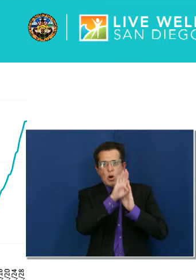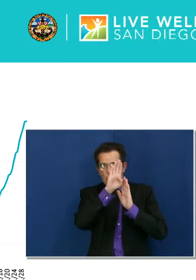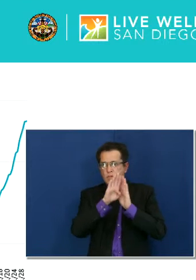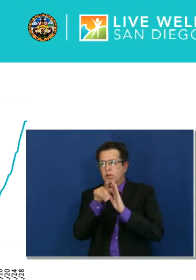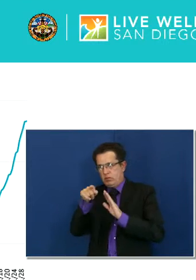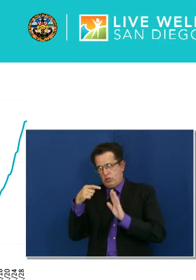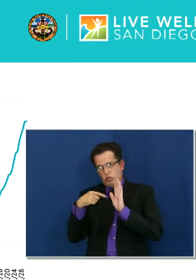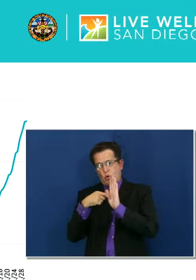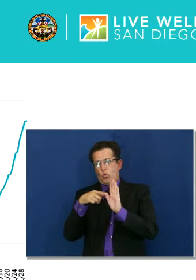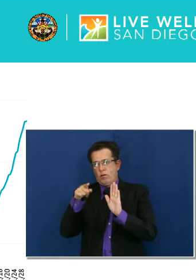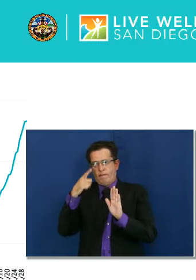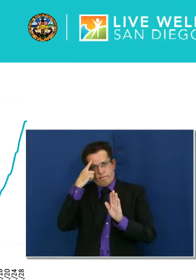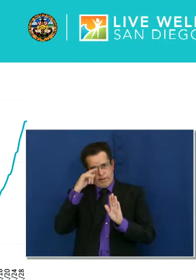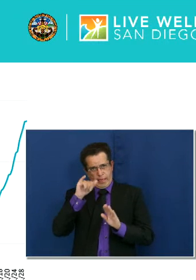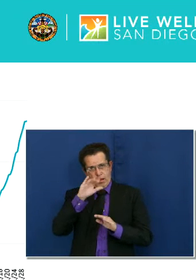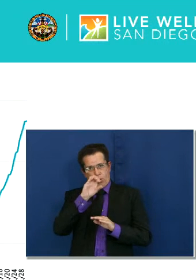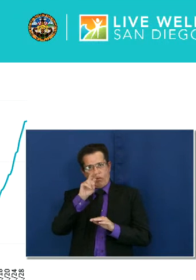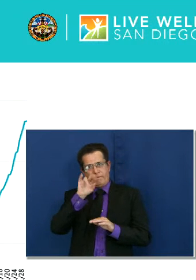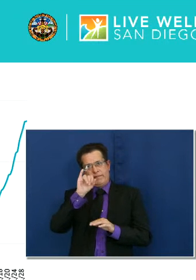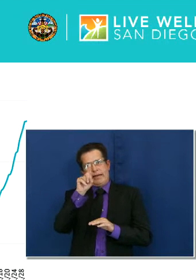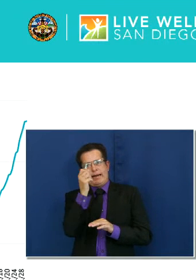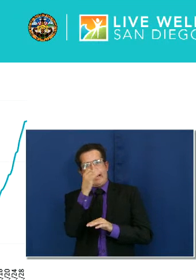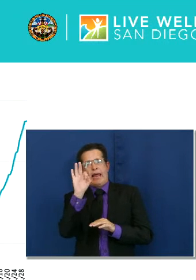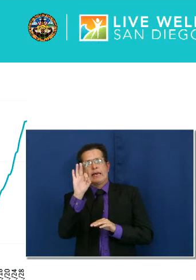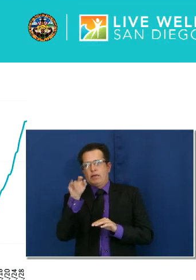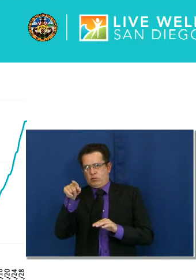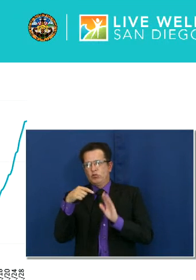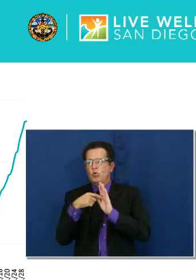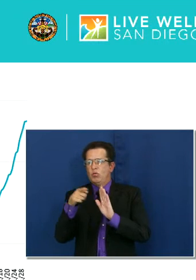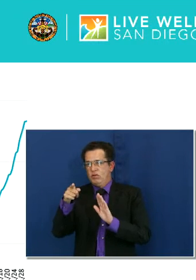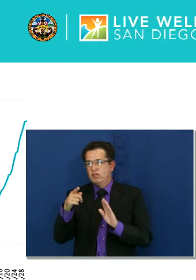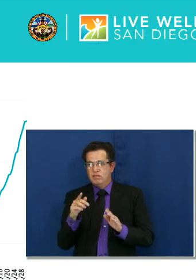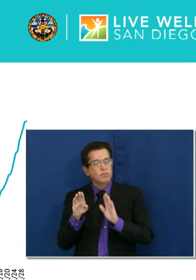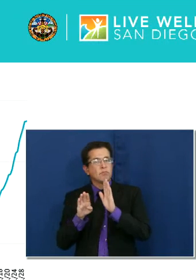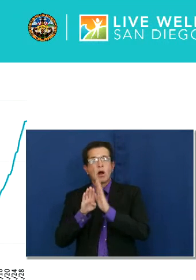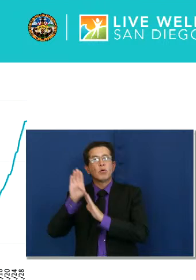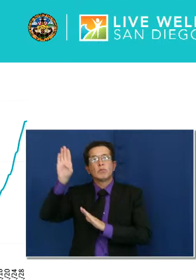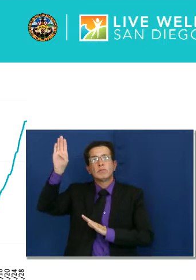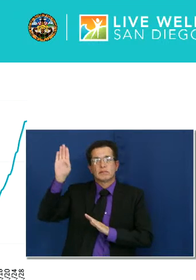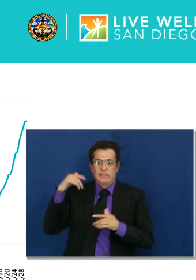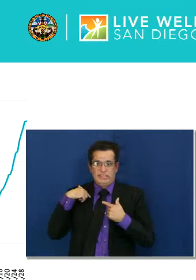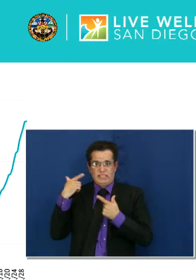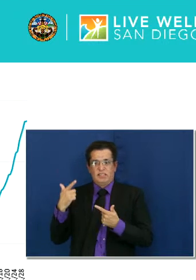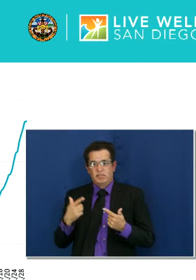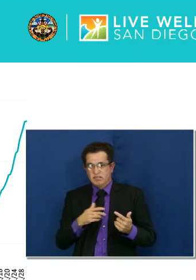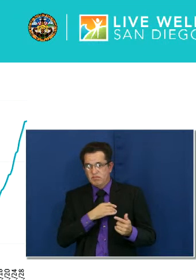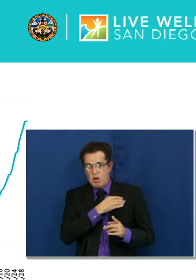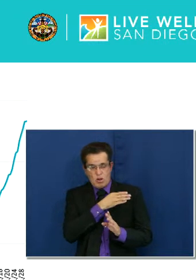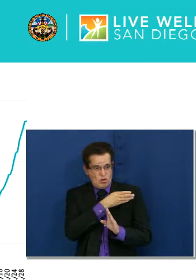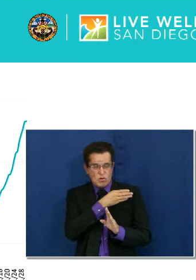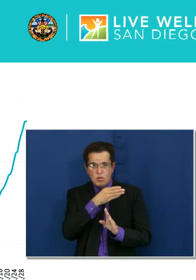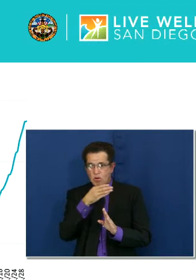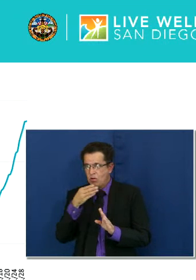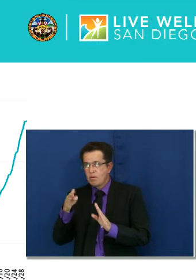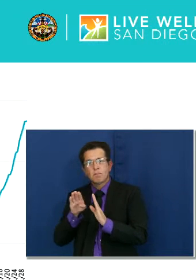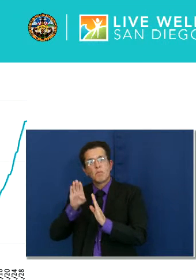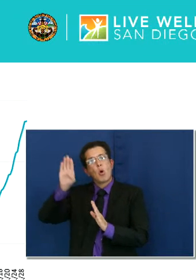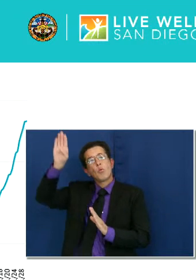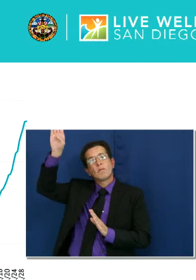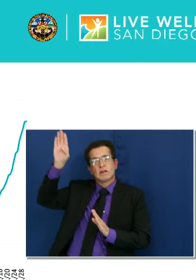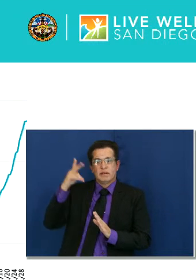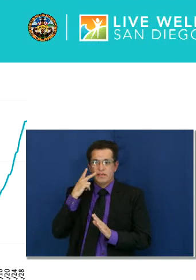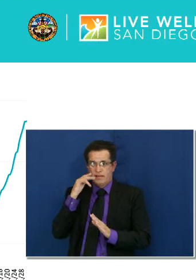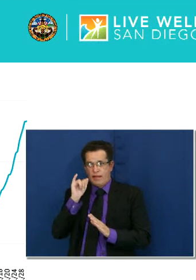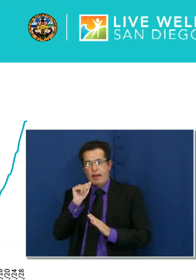hospitalizations for COVID-19 confirmed cases only since the beginning of the outbreak. The arrow there is the point at